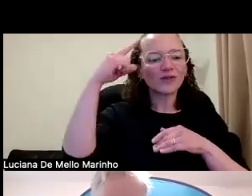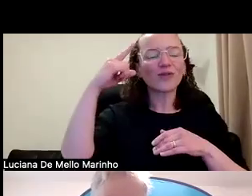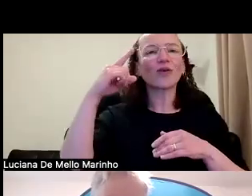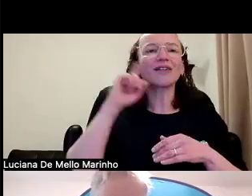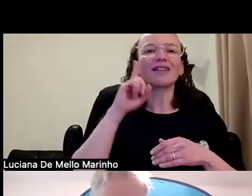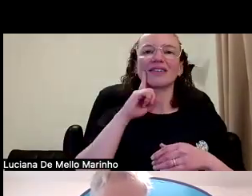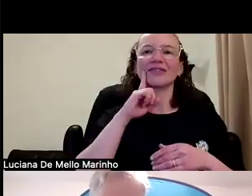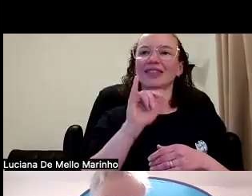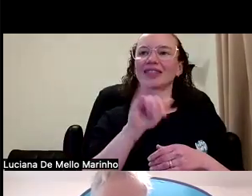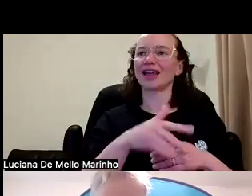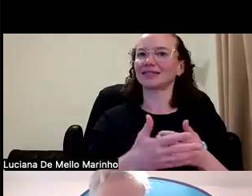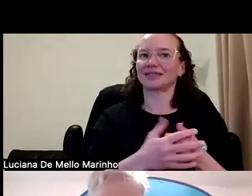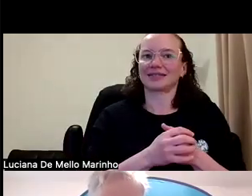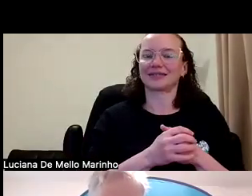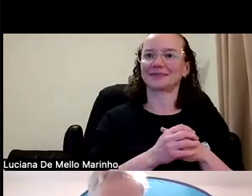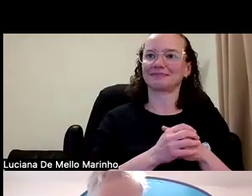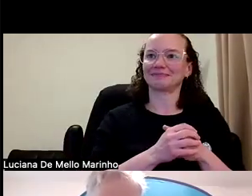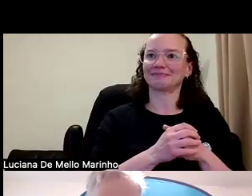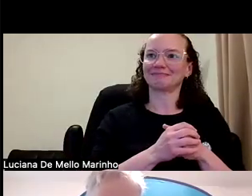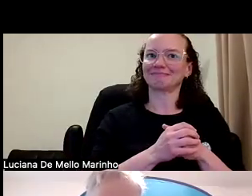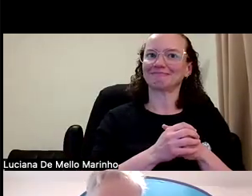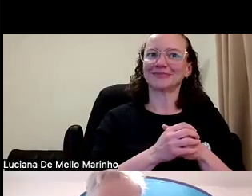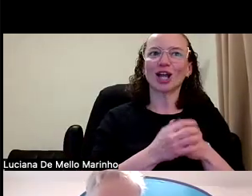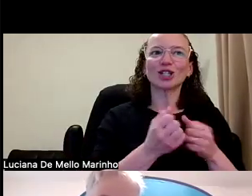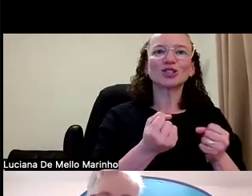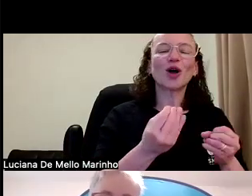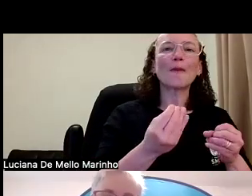You're making it accessible for the deaf.